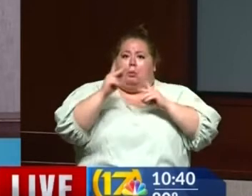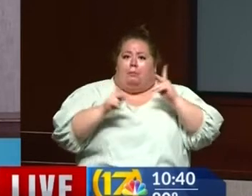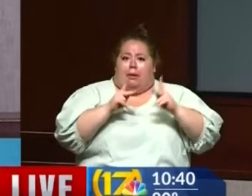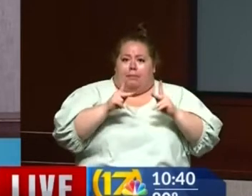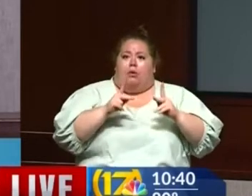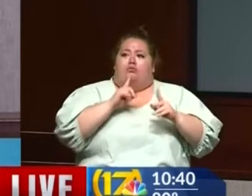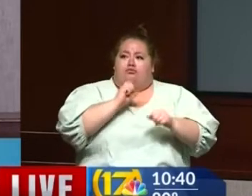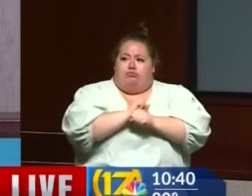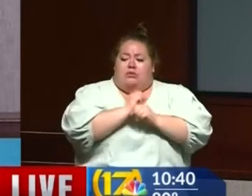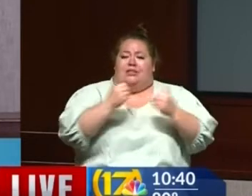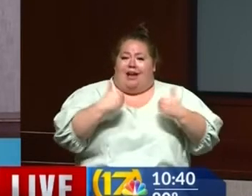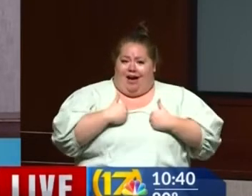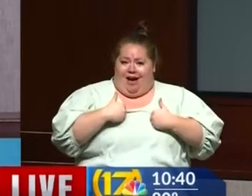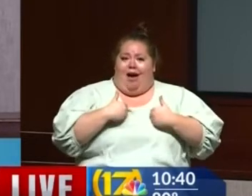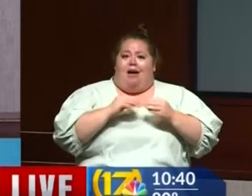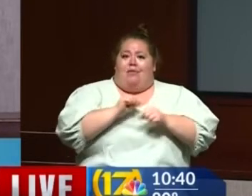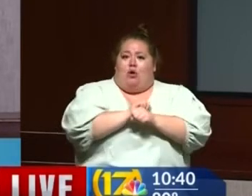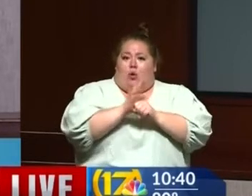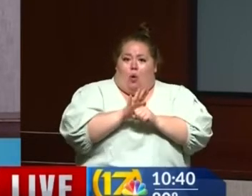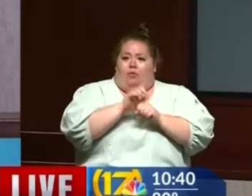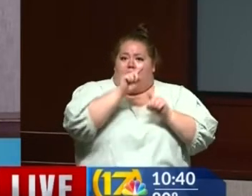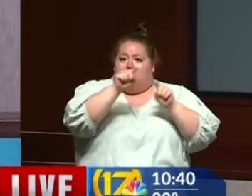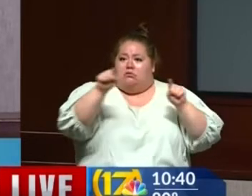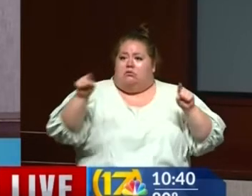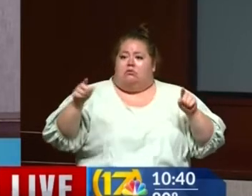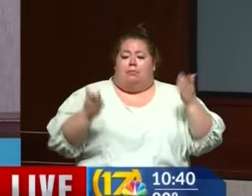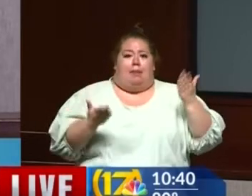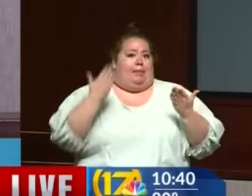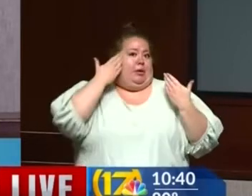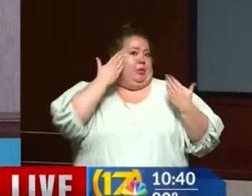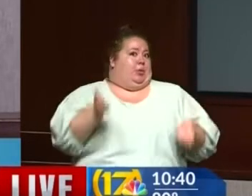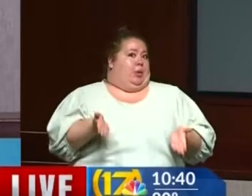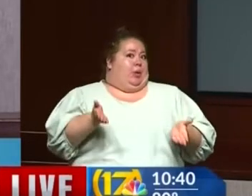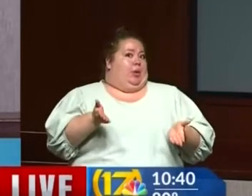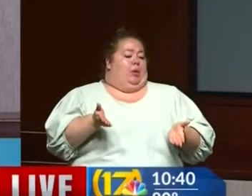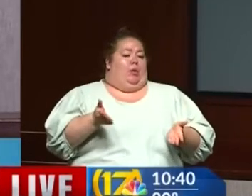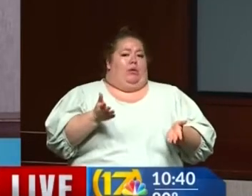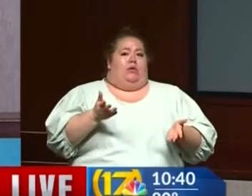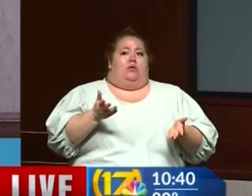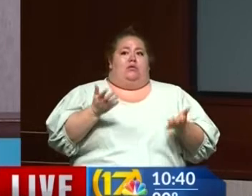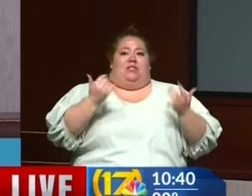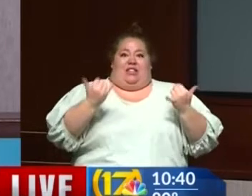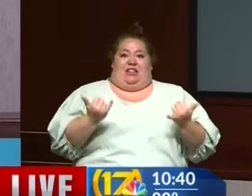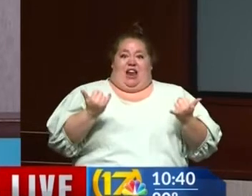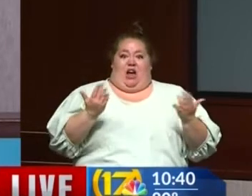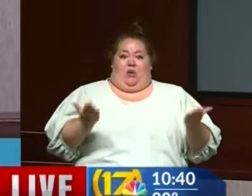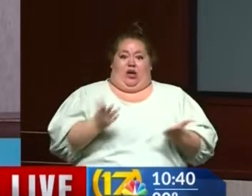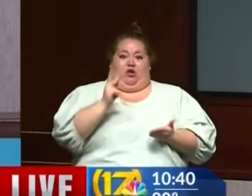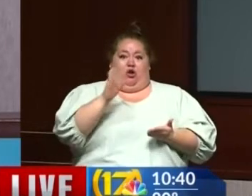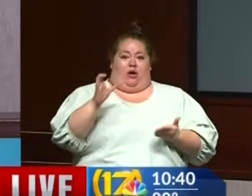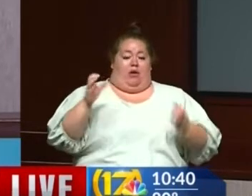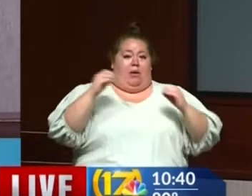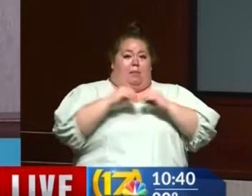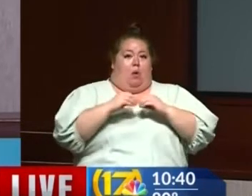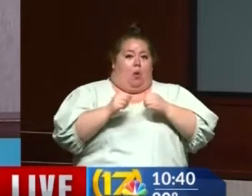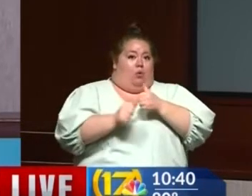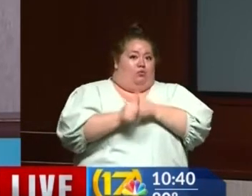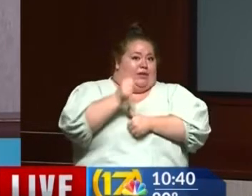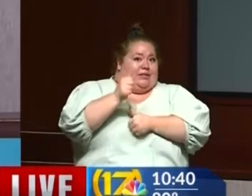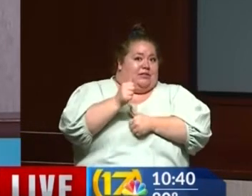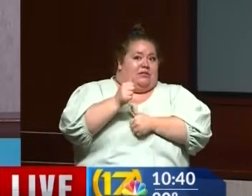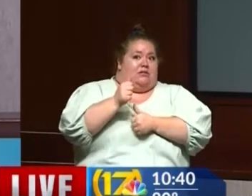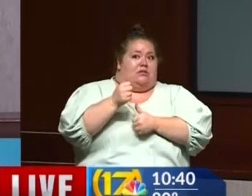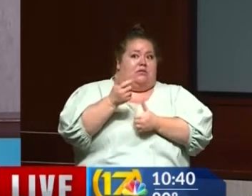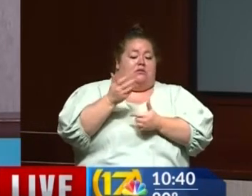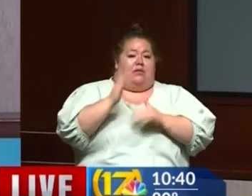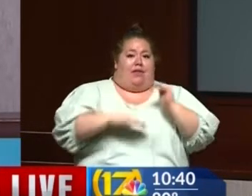have coronavirus that we just don't know about? And does that put people at a greater risk for getting it compared to back